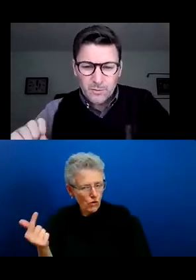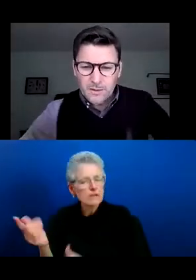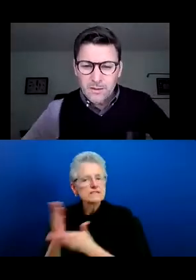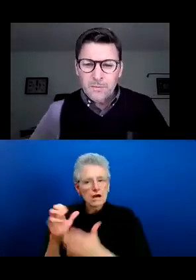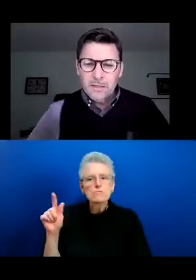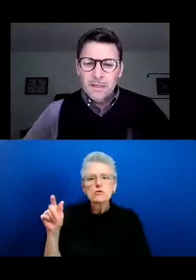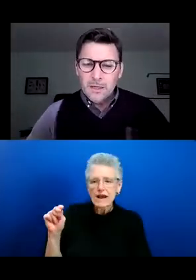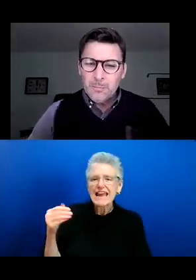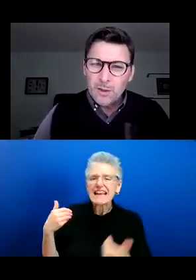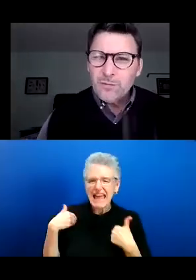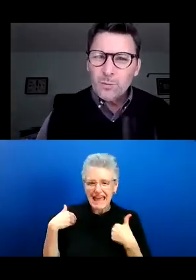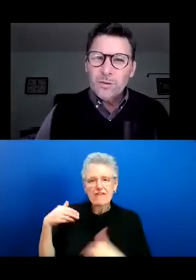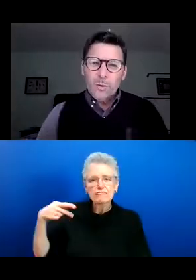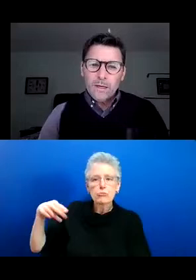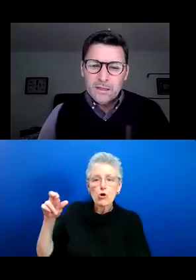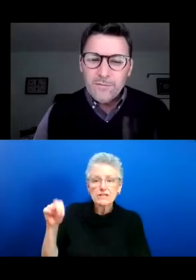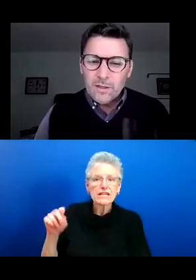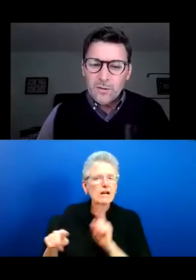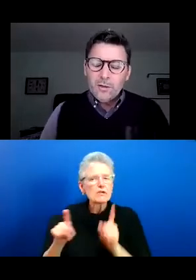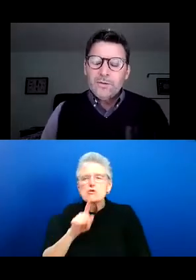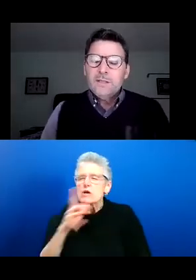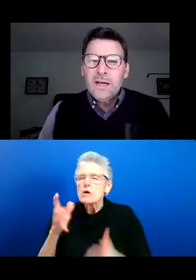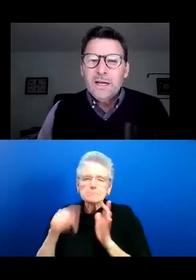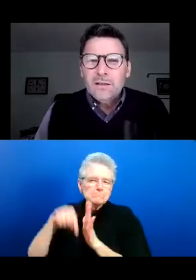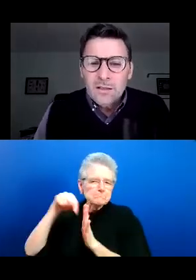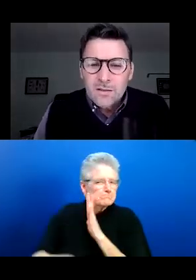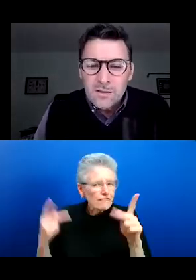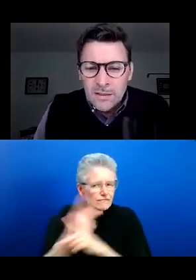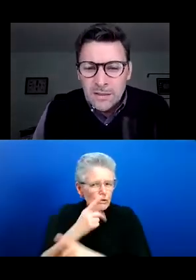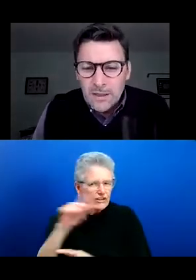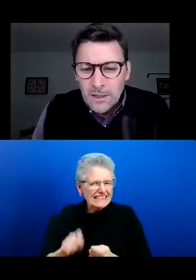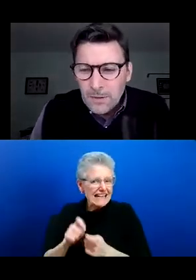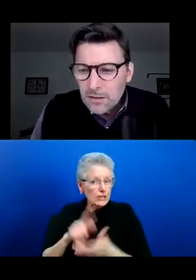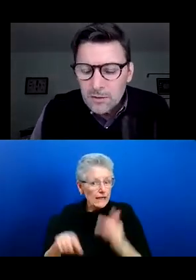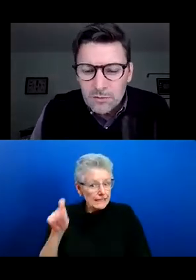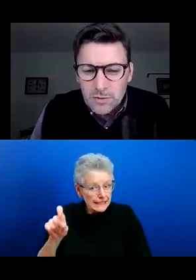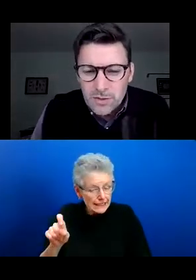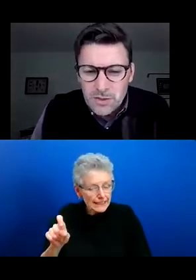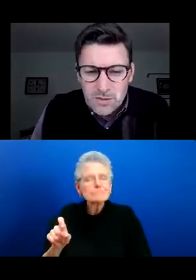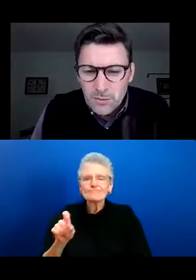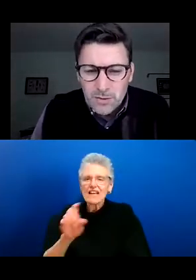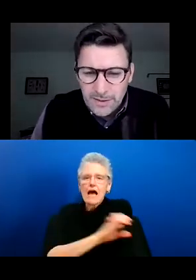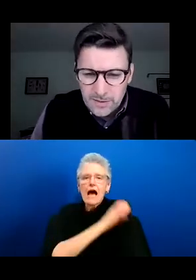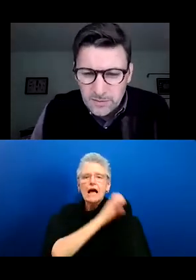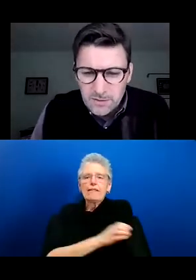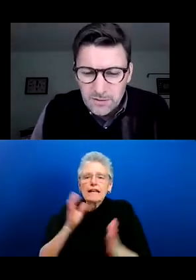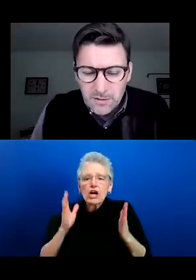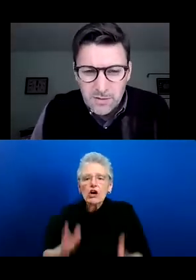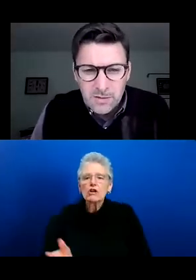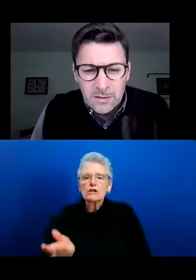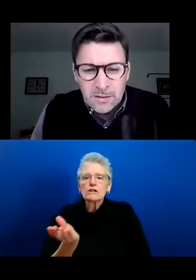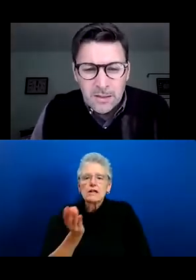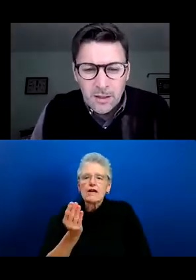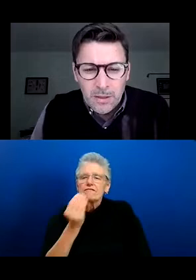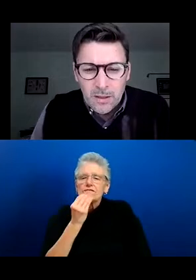amount of protein in them. But if you really want to figure out the exact needs, clinical nutritionists are really excellent at